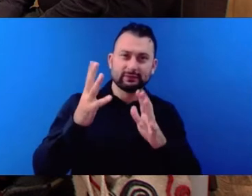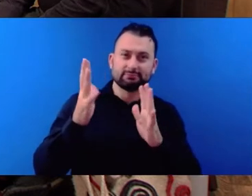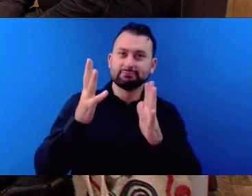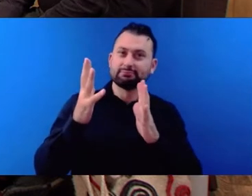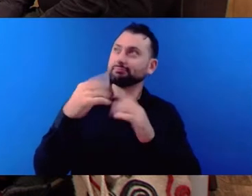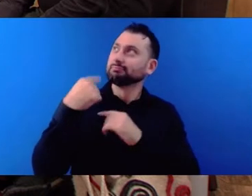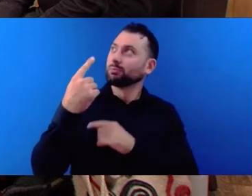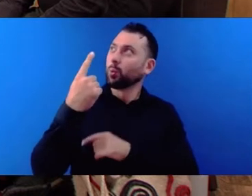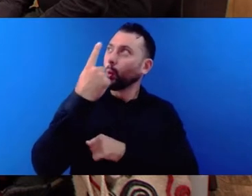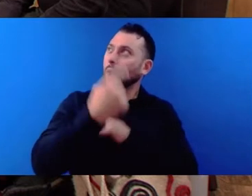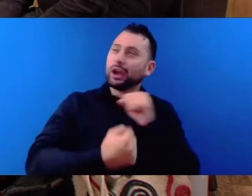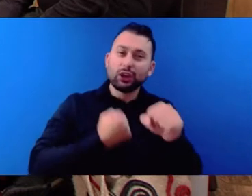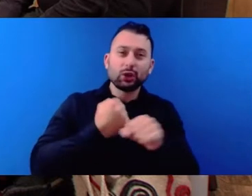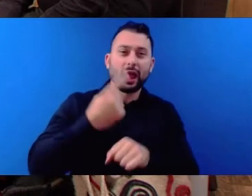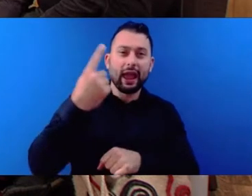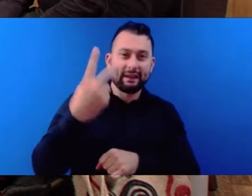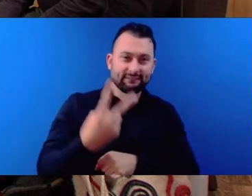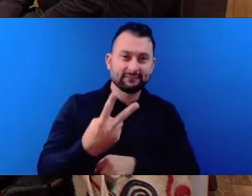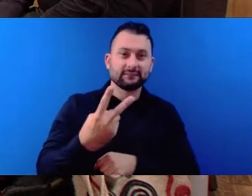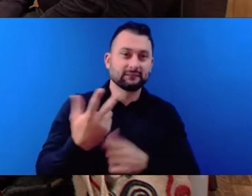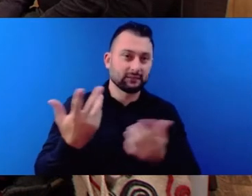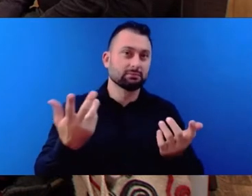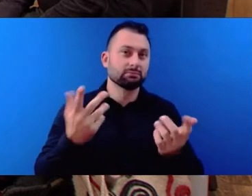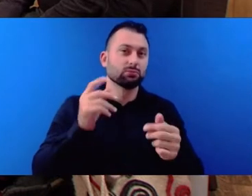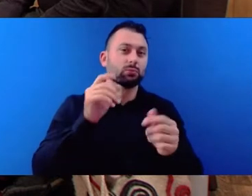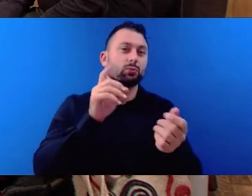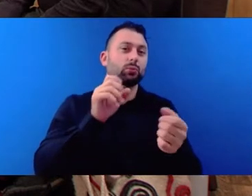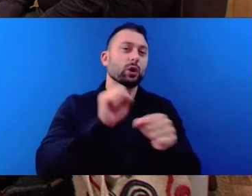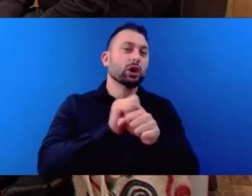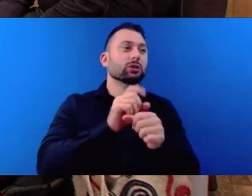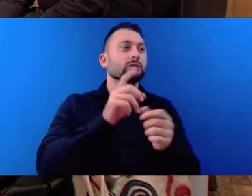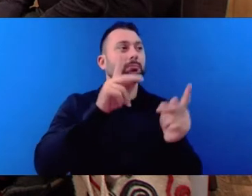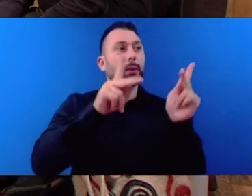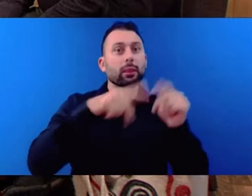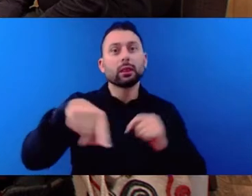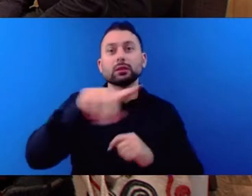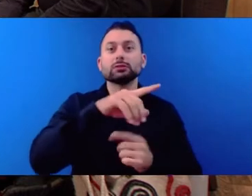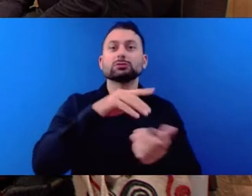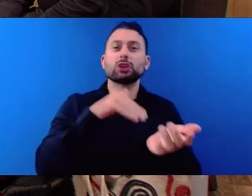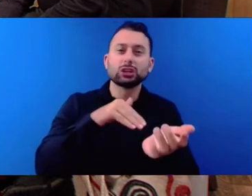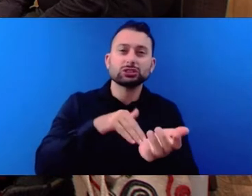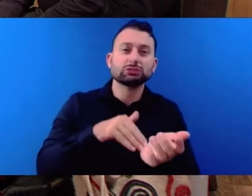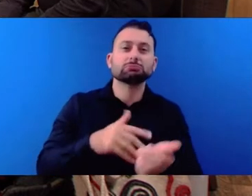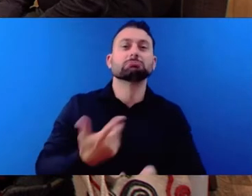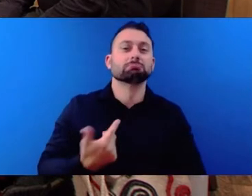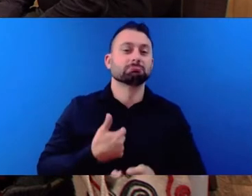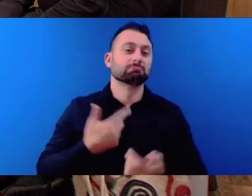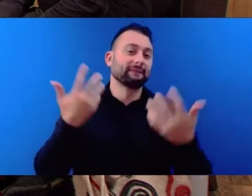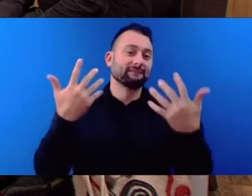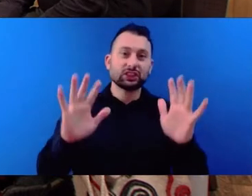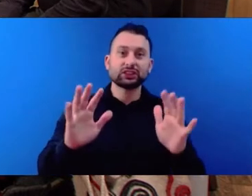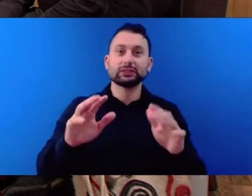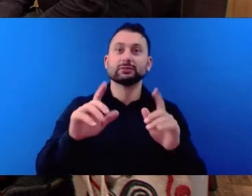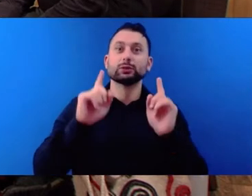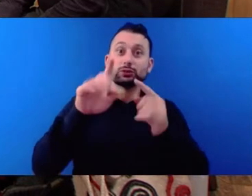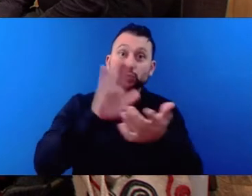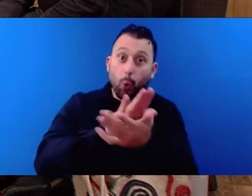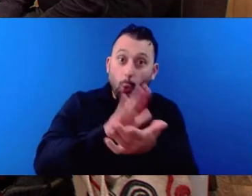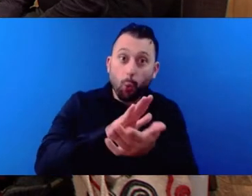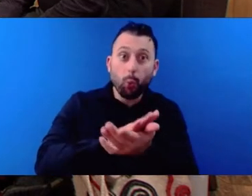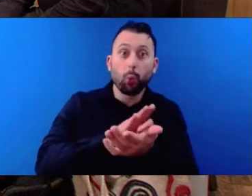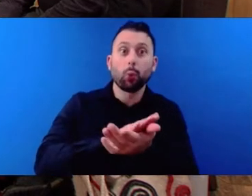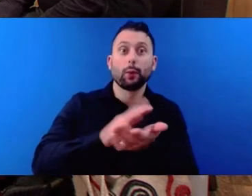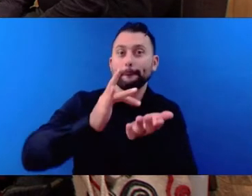my training as far as medical school, and now I'm working with experts in family medicine to train in that